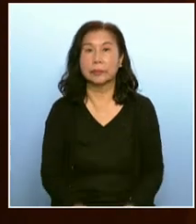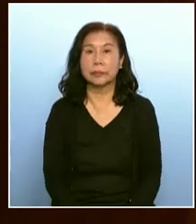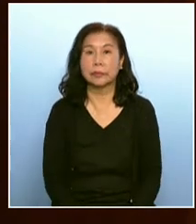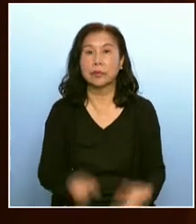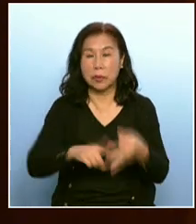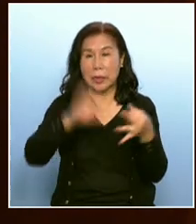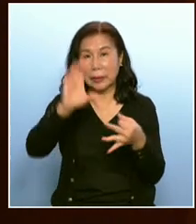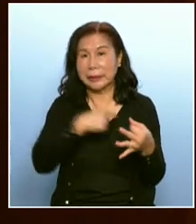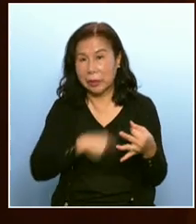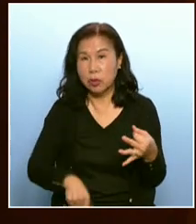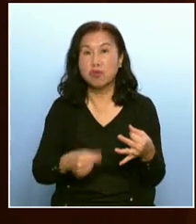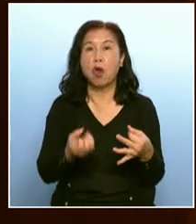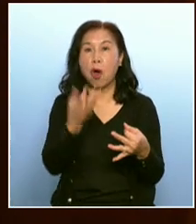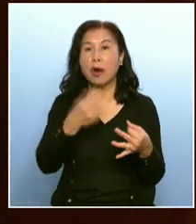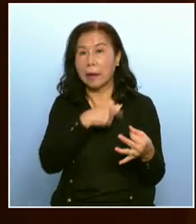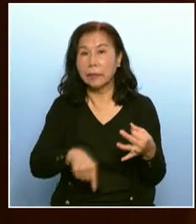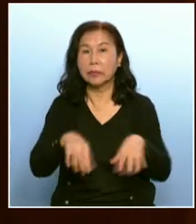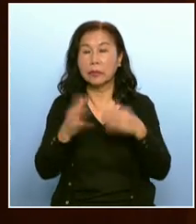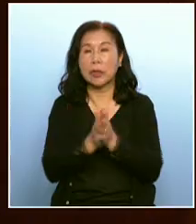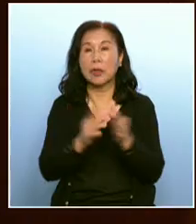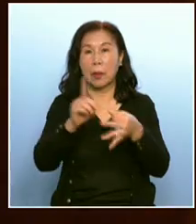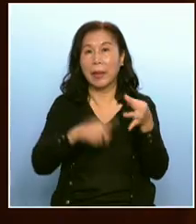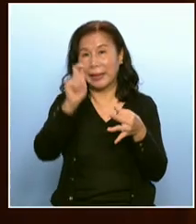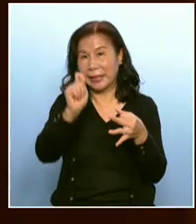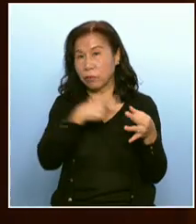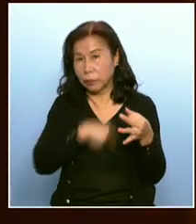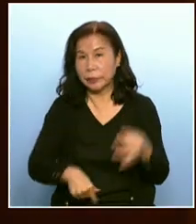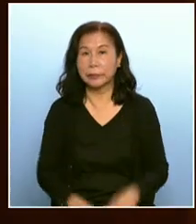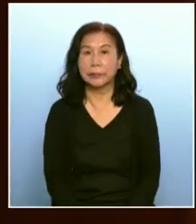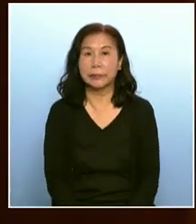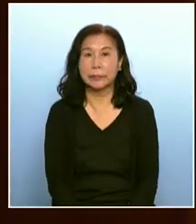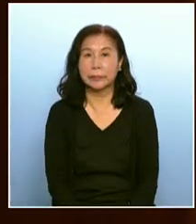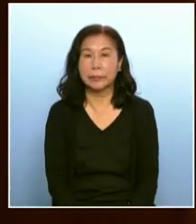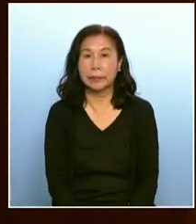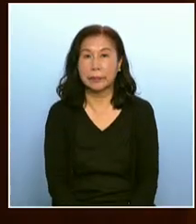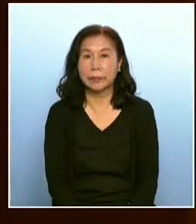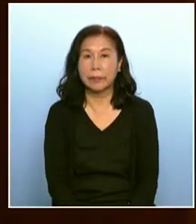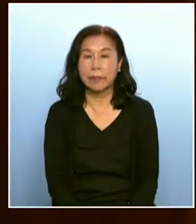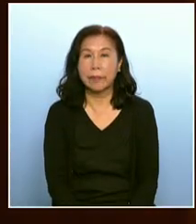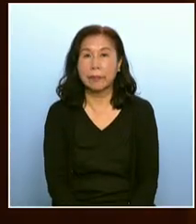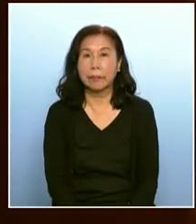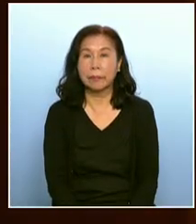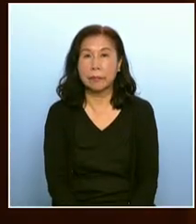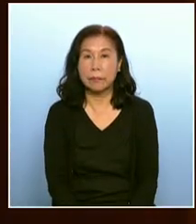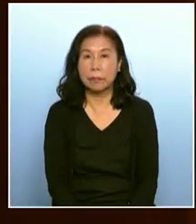Webster Mr. Sunny Ten, and Mr. Tam Chun Kwok.